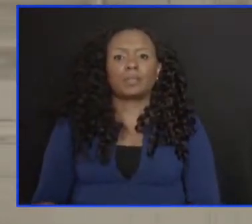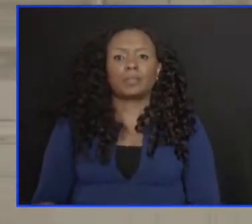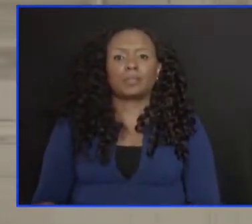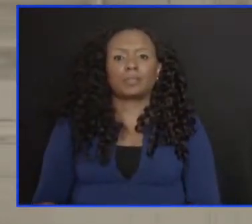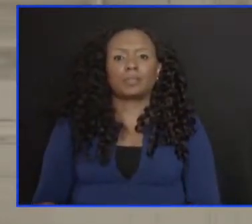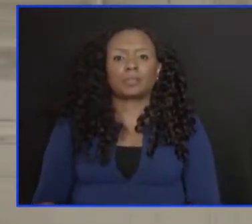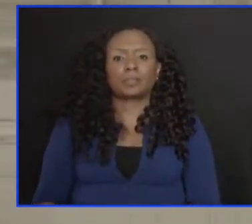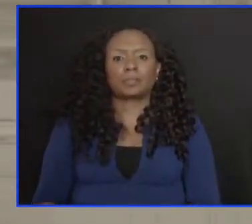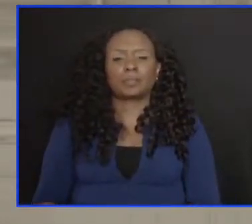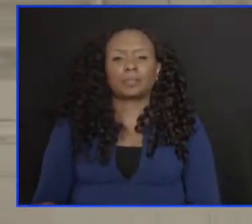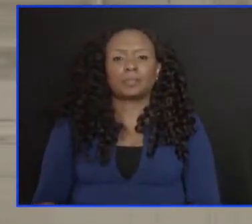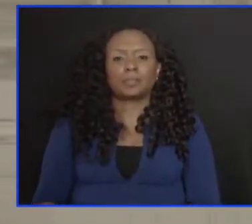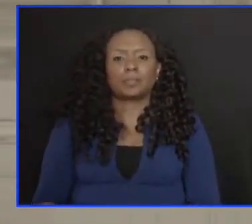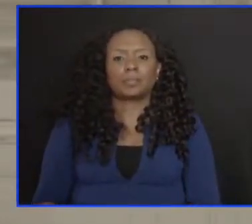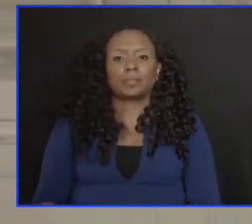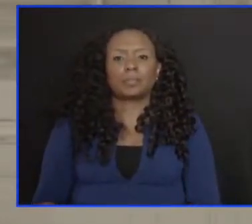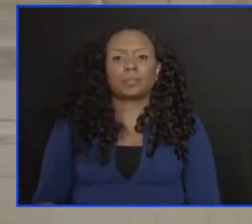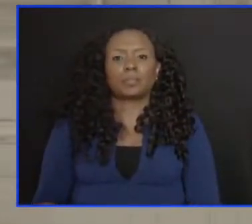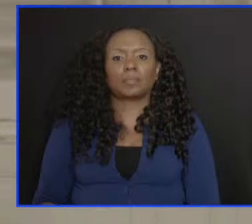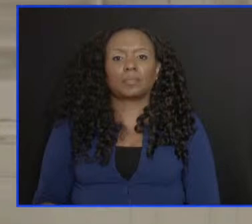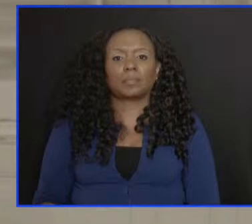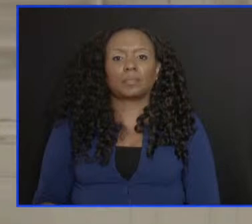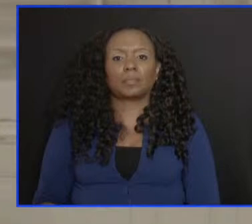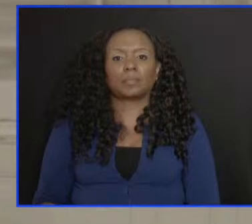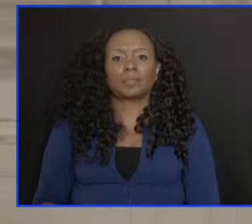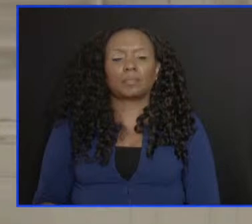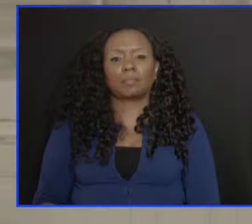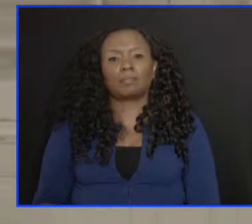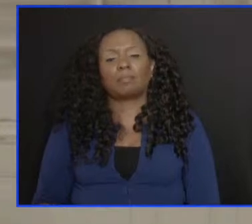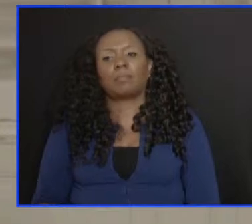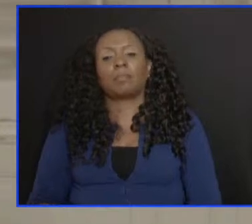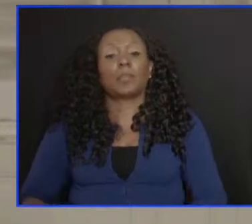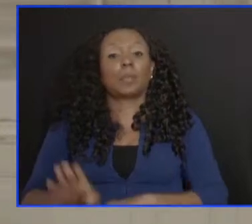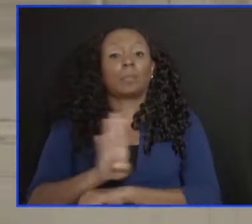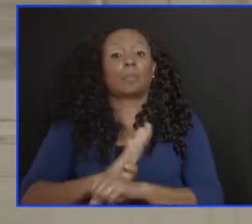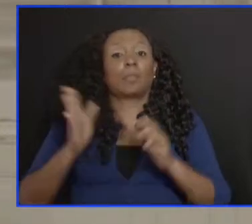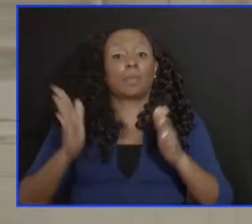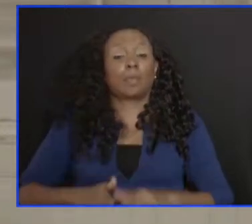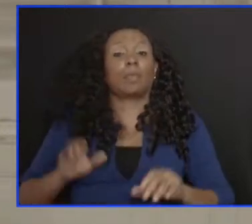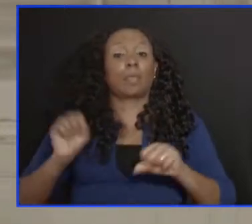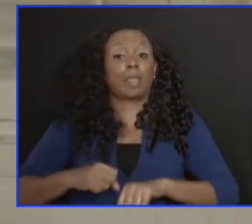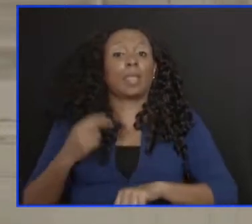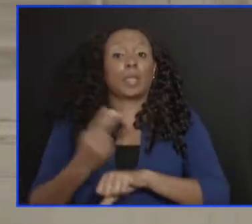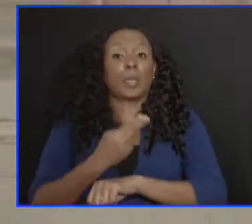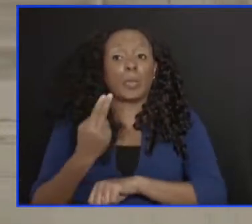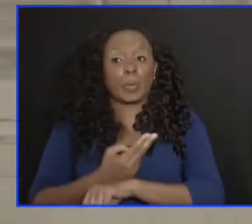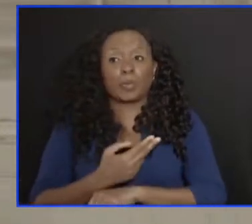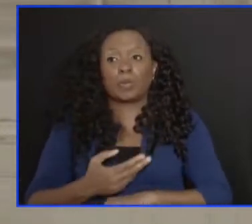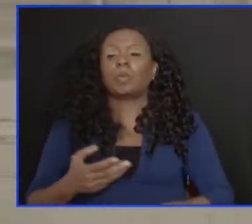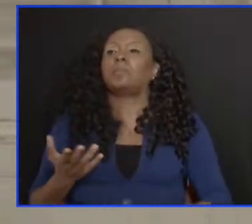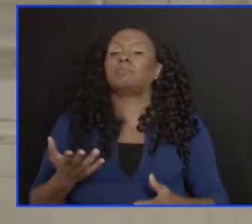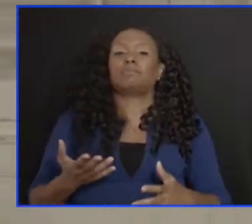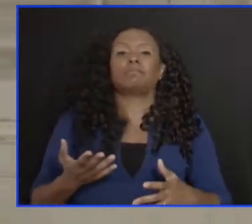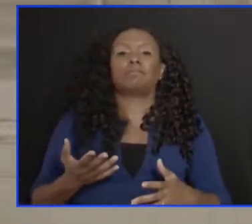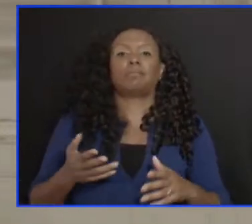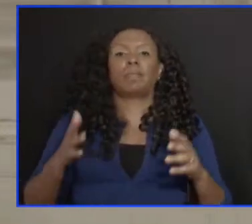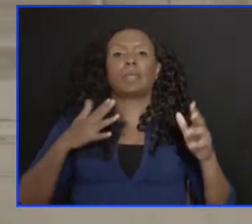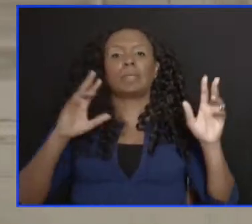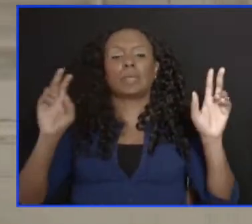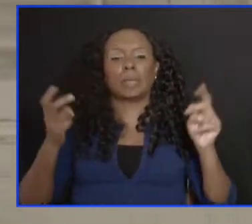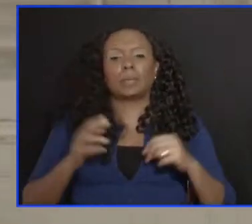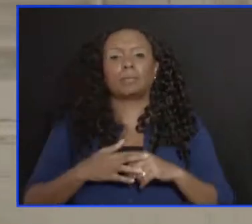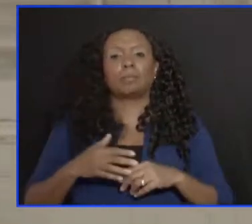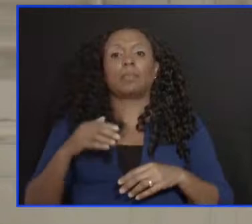all the time with you today. And the average Barbadian can even use this in their own life. I said, in life, we can be eagles, or in